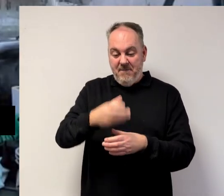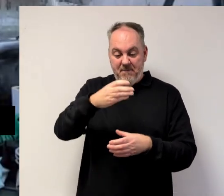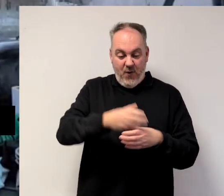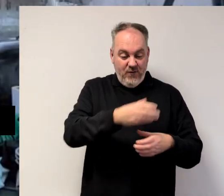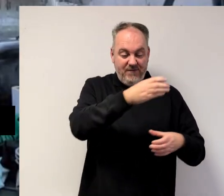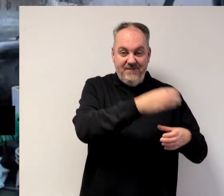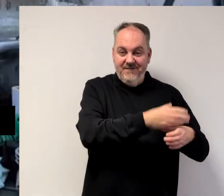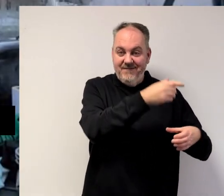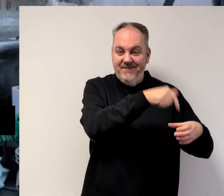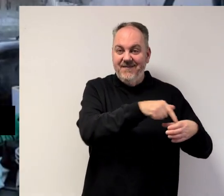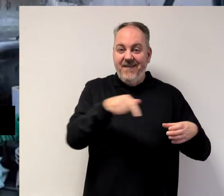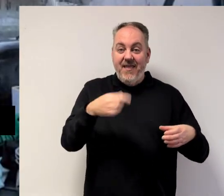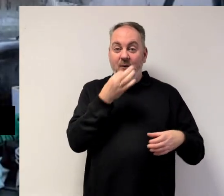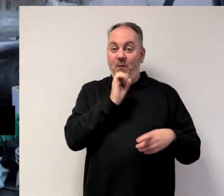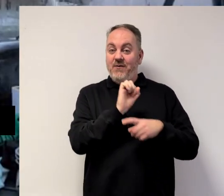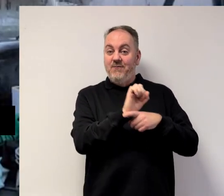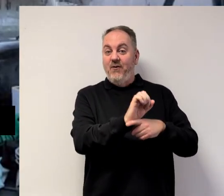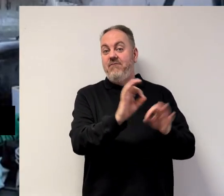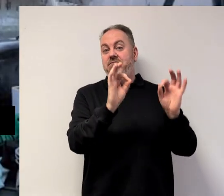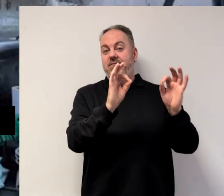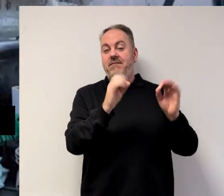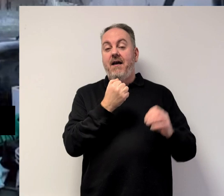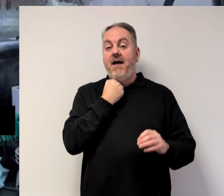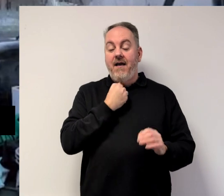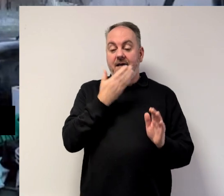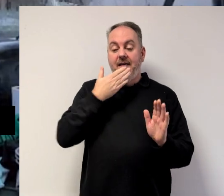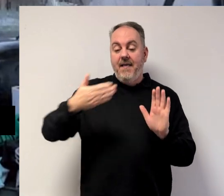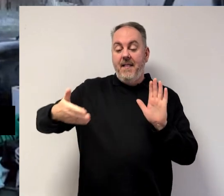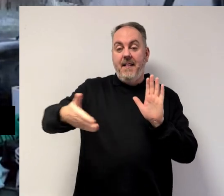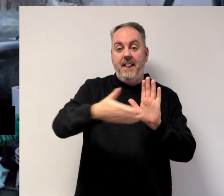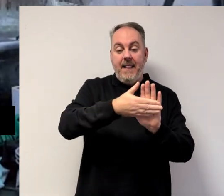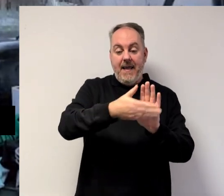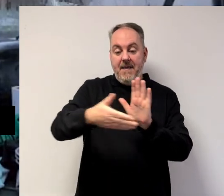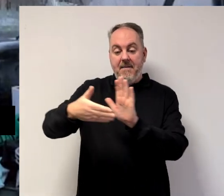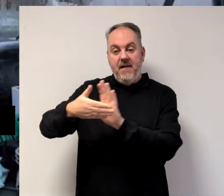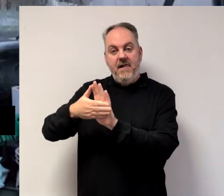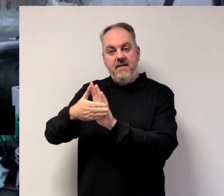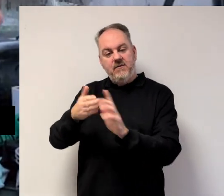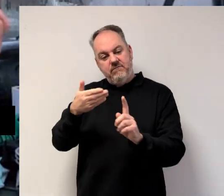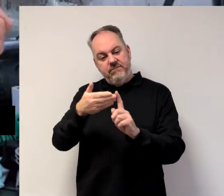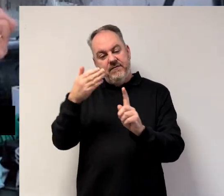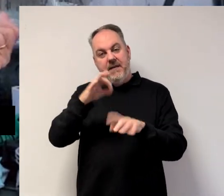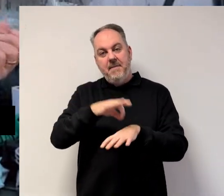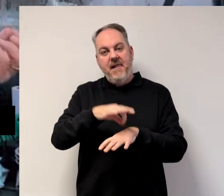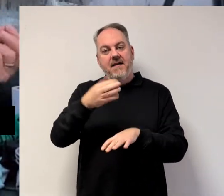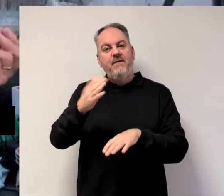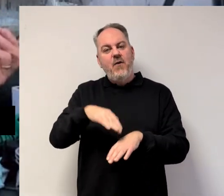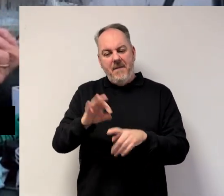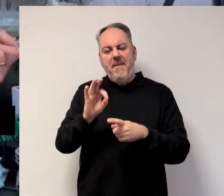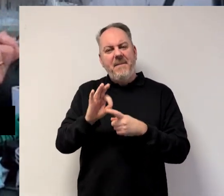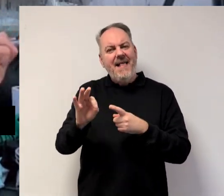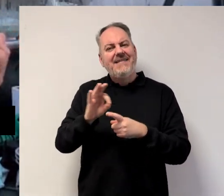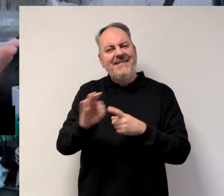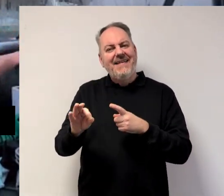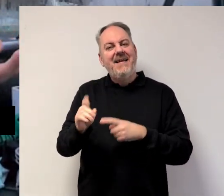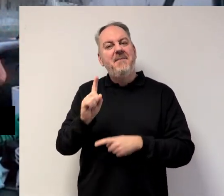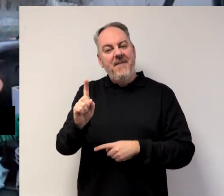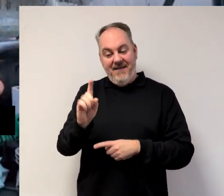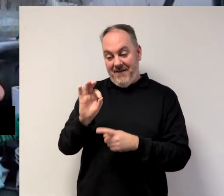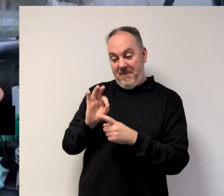Labels, our plant labels are plastic, and they're from the plastic